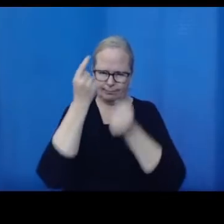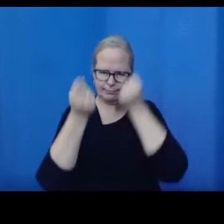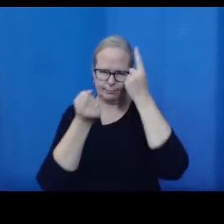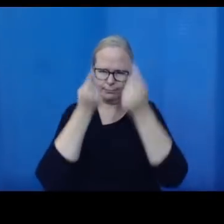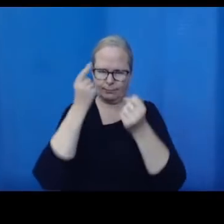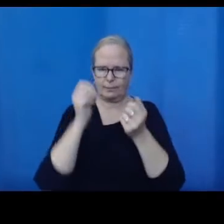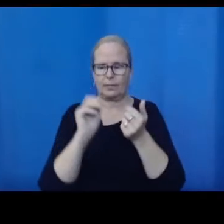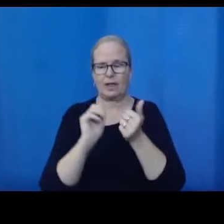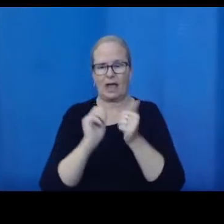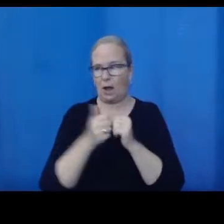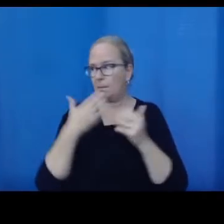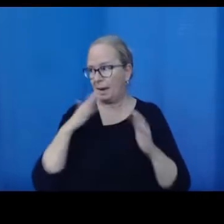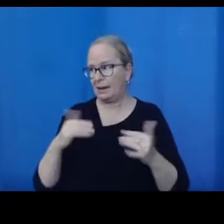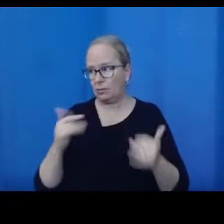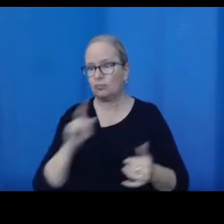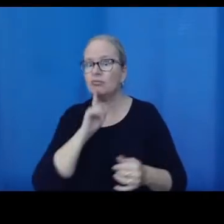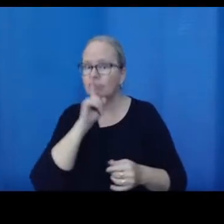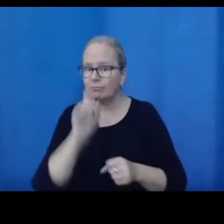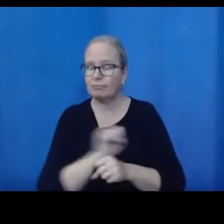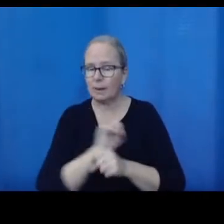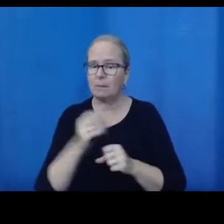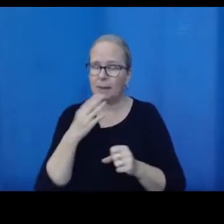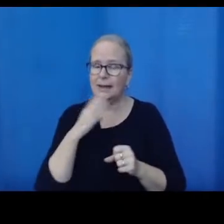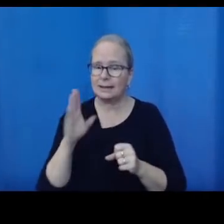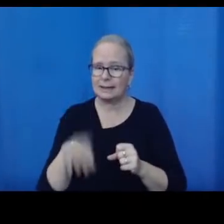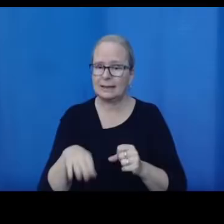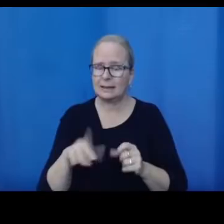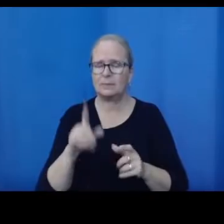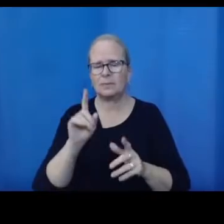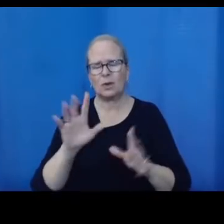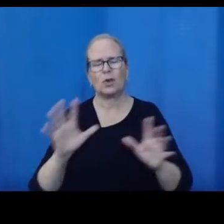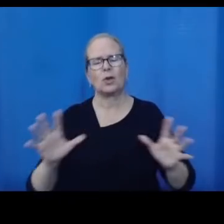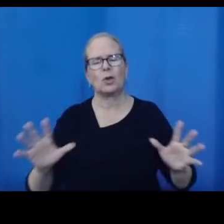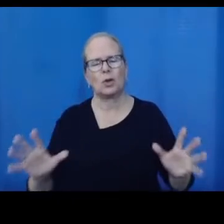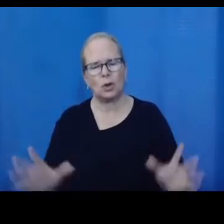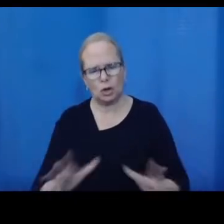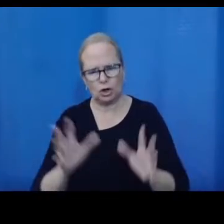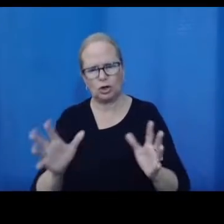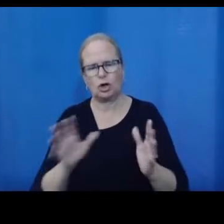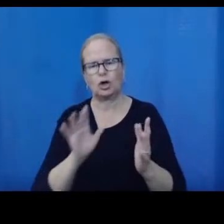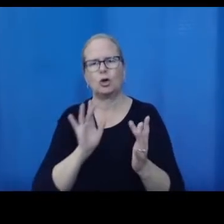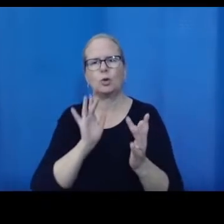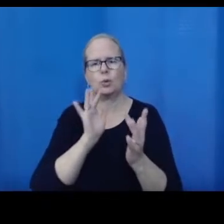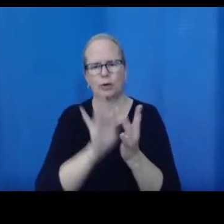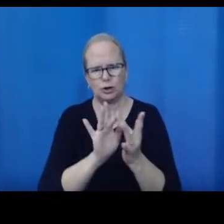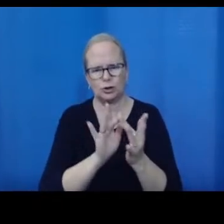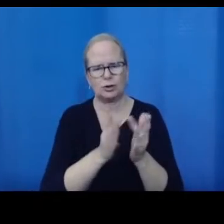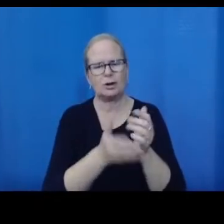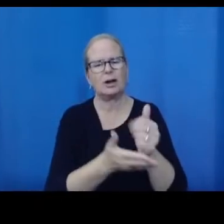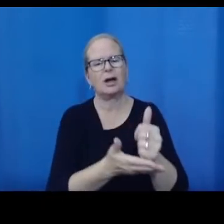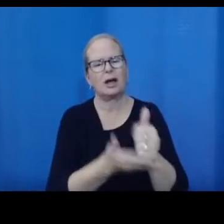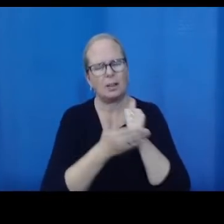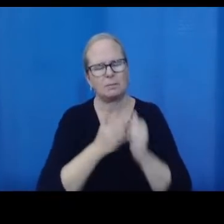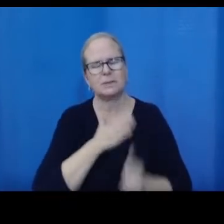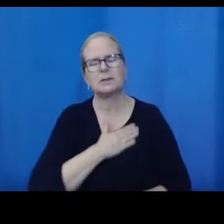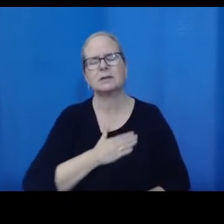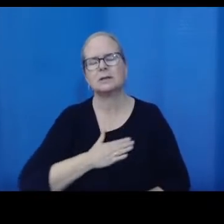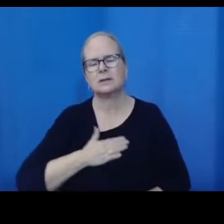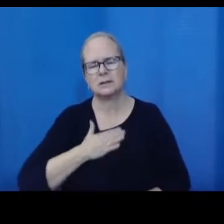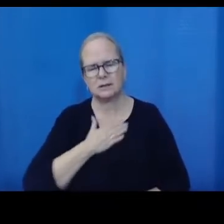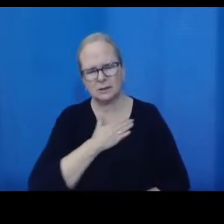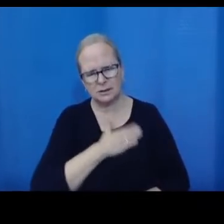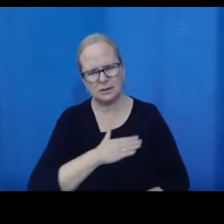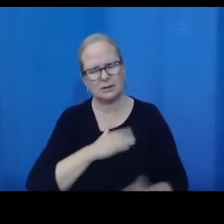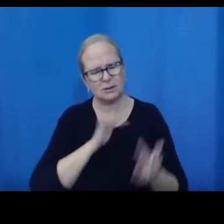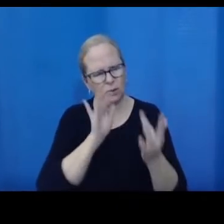it, for our healthcare workers, and having that health care available, making sure that we have it available